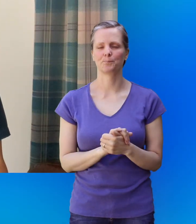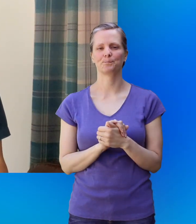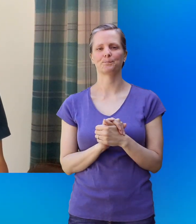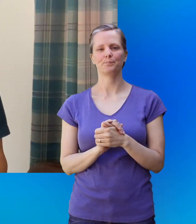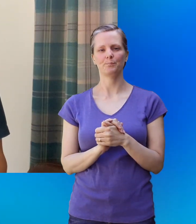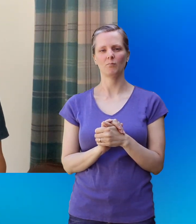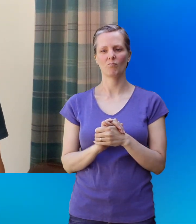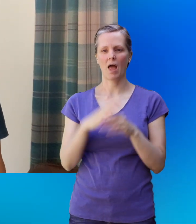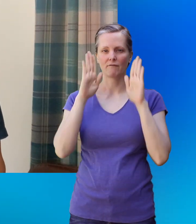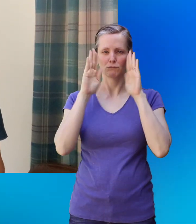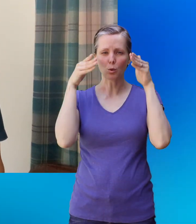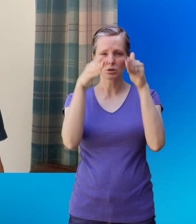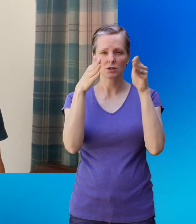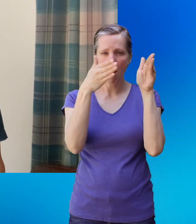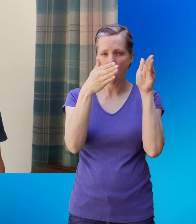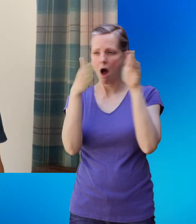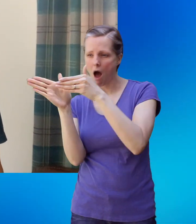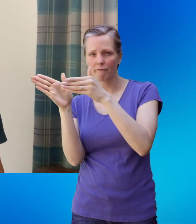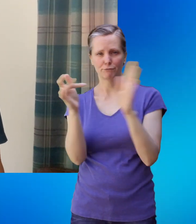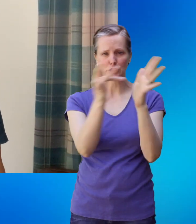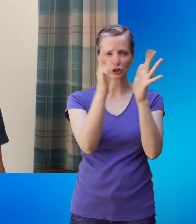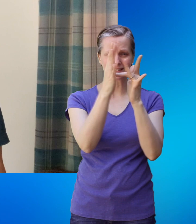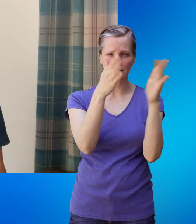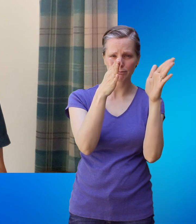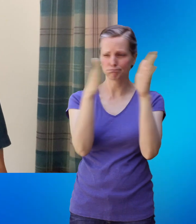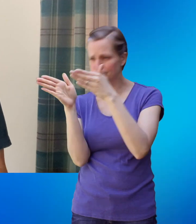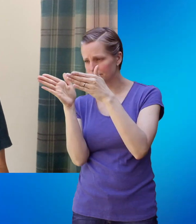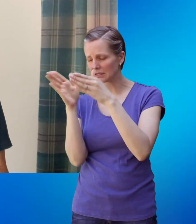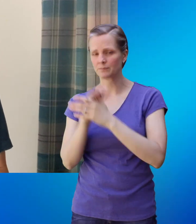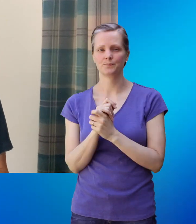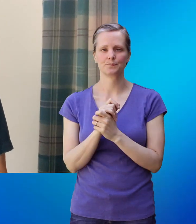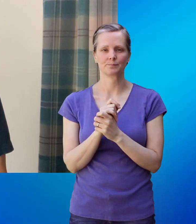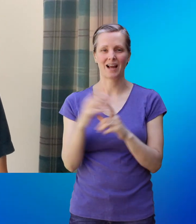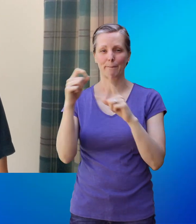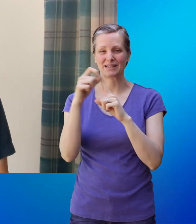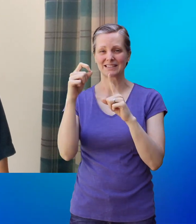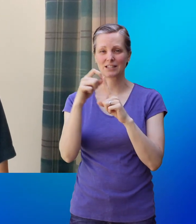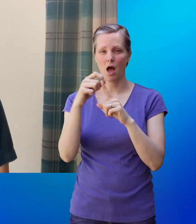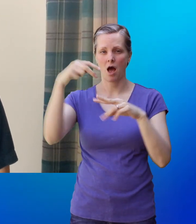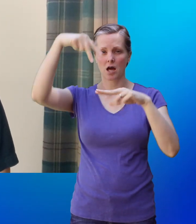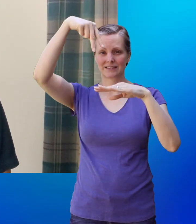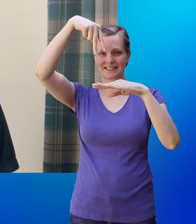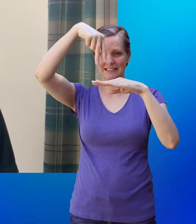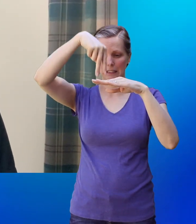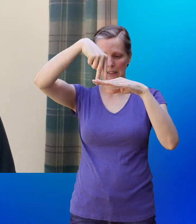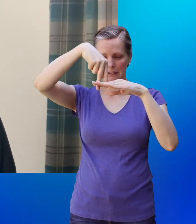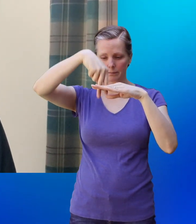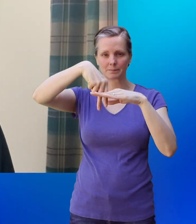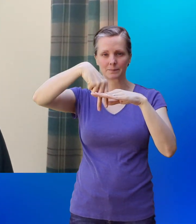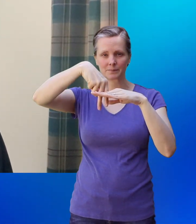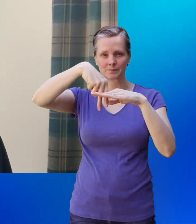a moment, his focus was taken off Jesus, and Peter began to